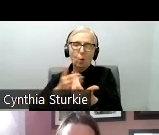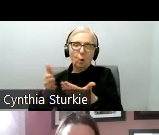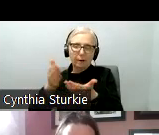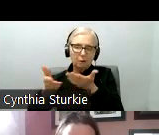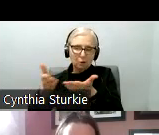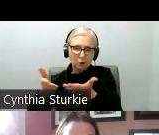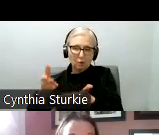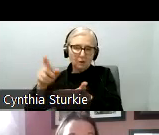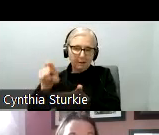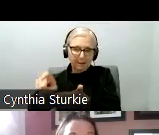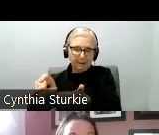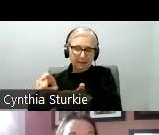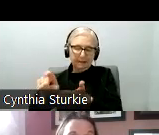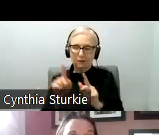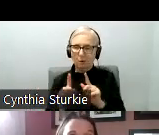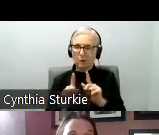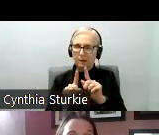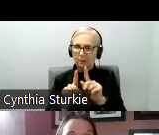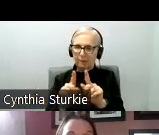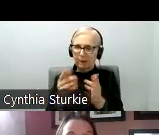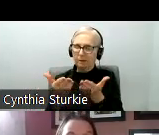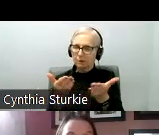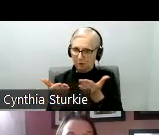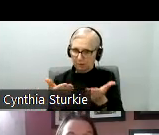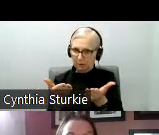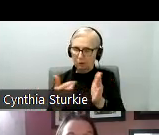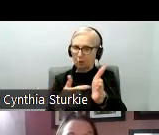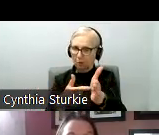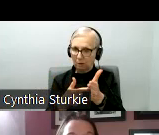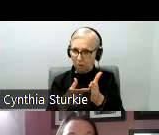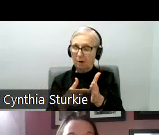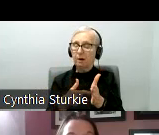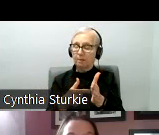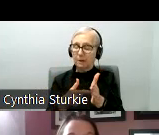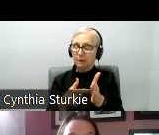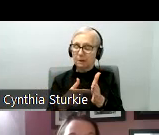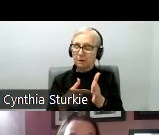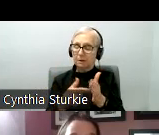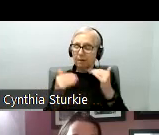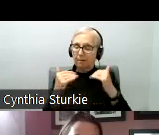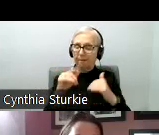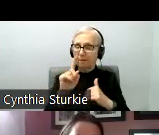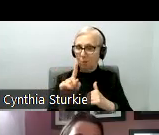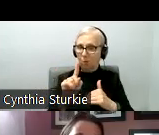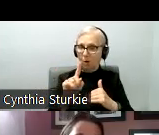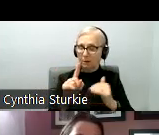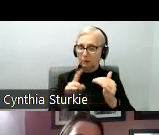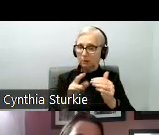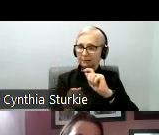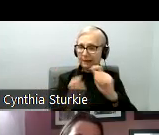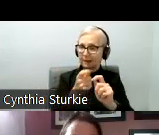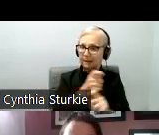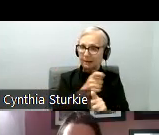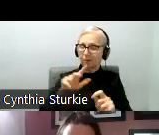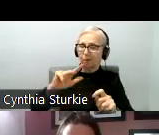is intended to be. The requirements for this level 1 withdrawal management service are directly adapted from the 3rd edition